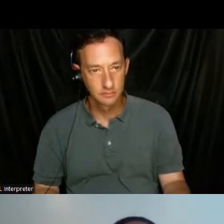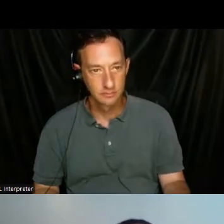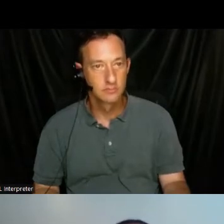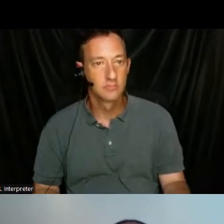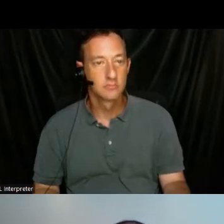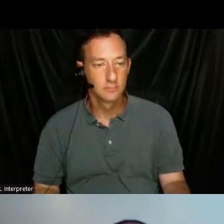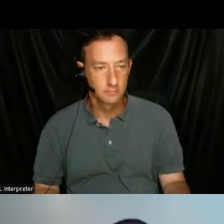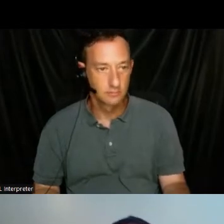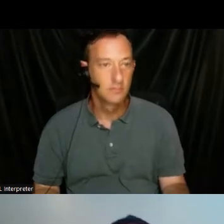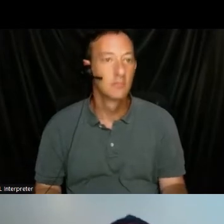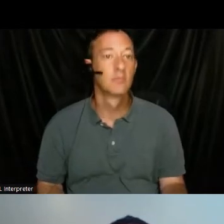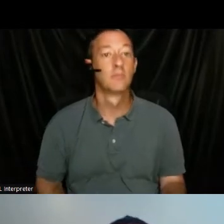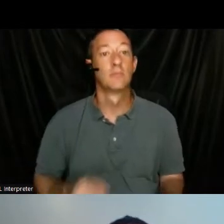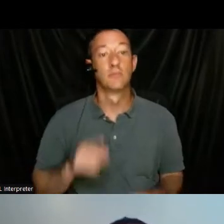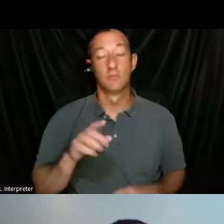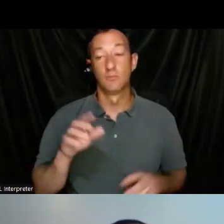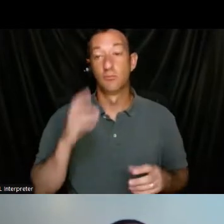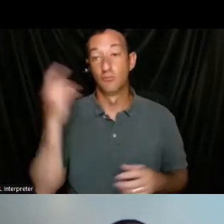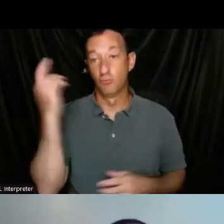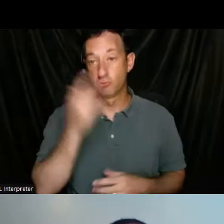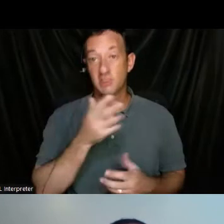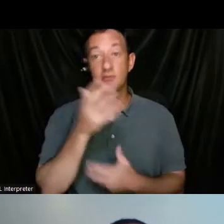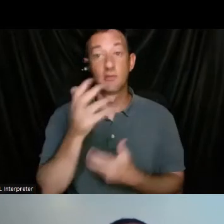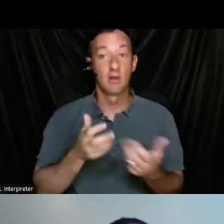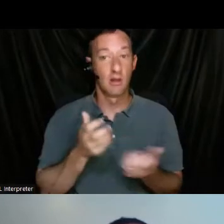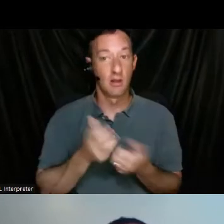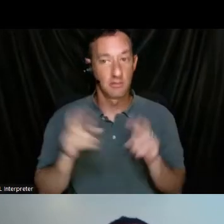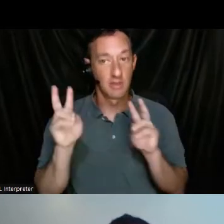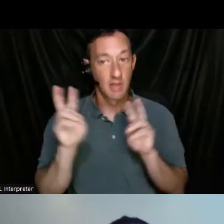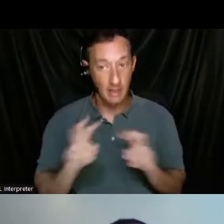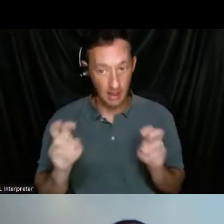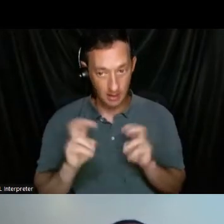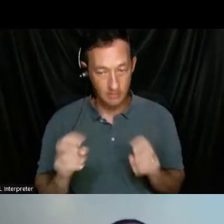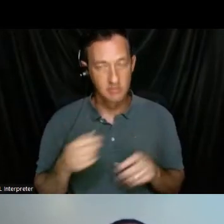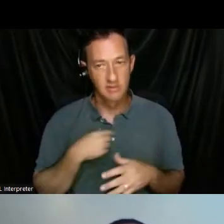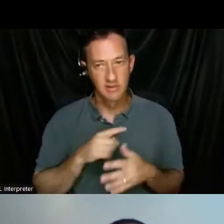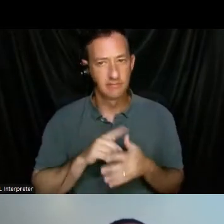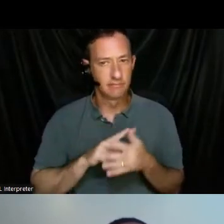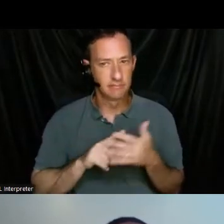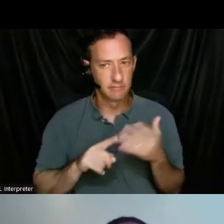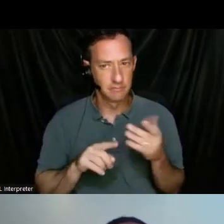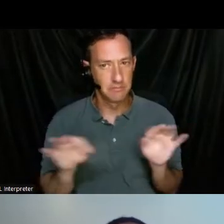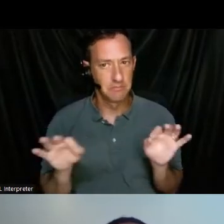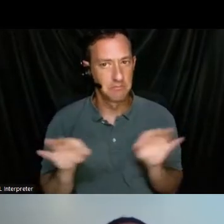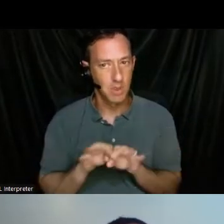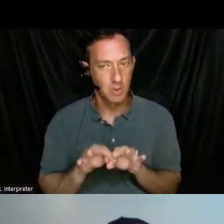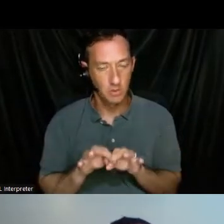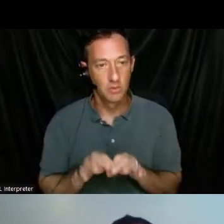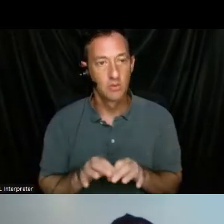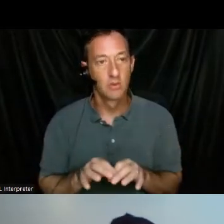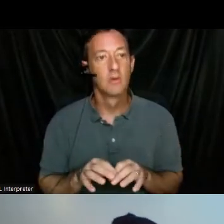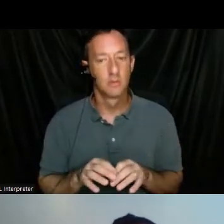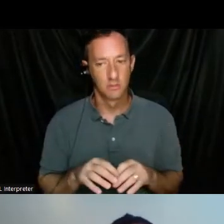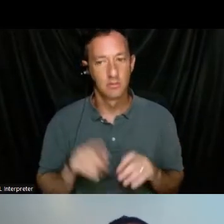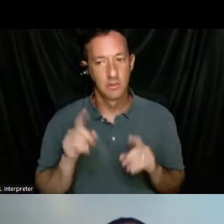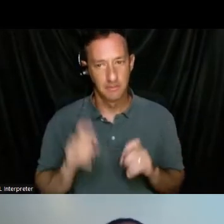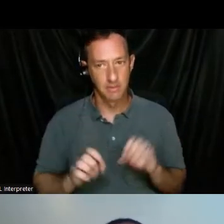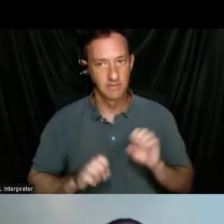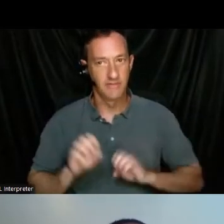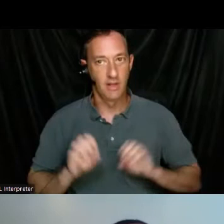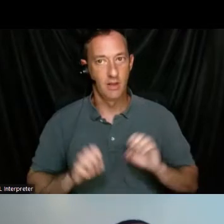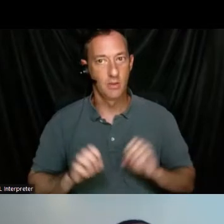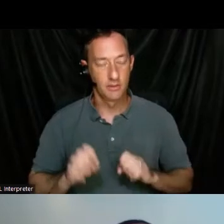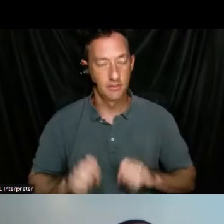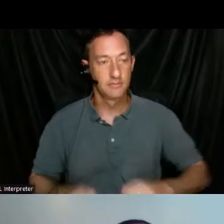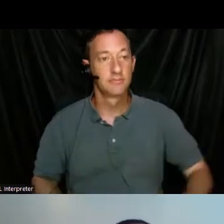So when performing a reasonable accommodation analysis, there's a few kind of key things that need to be evaluated.